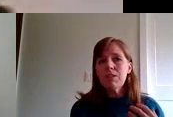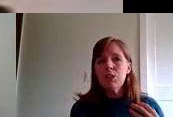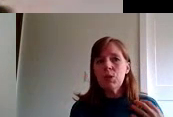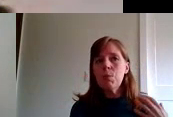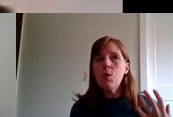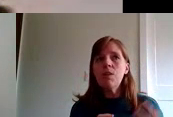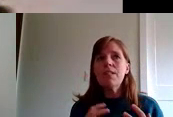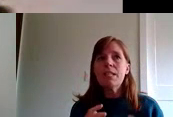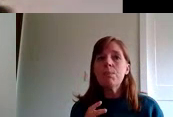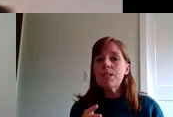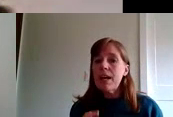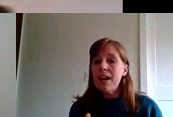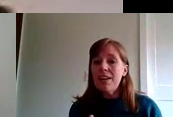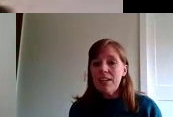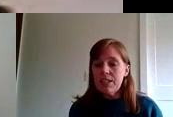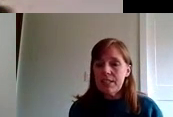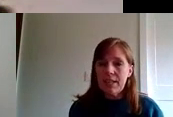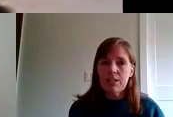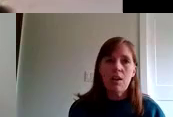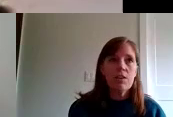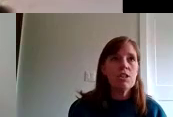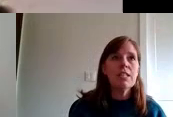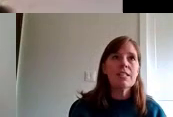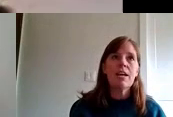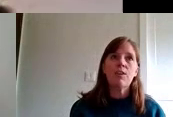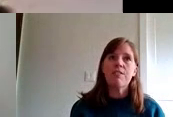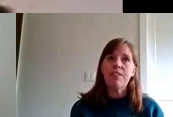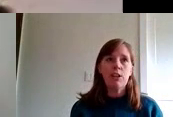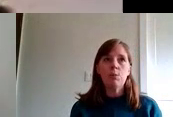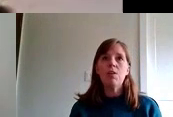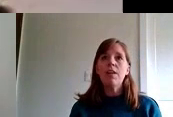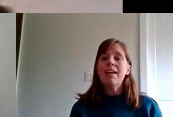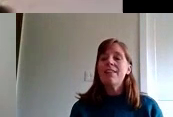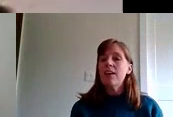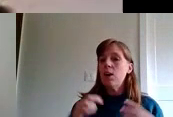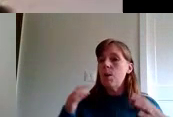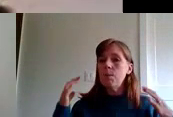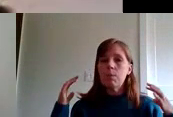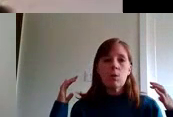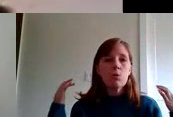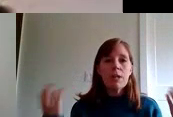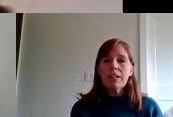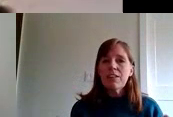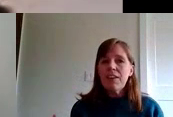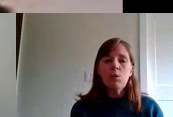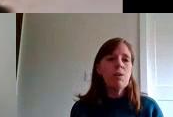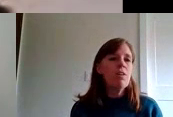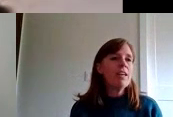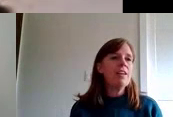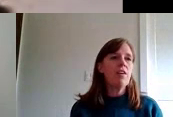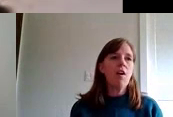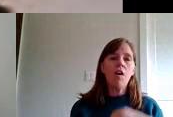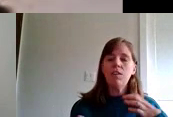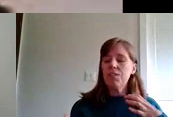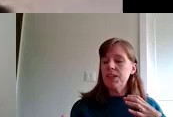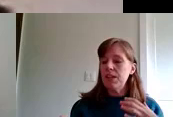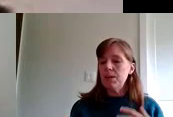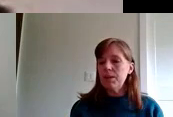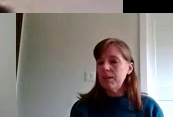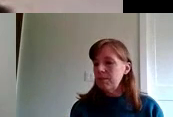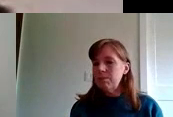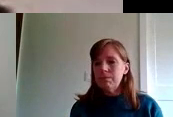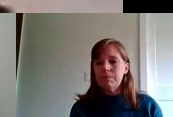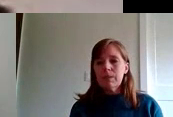So let's go do more of a deeper dive into the technologies that are available, readily available in all